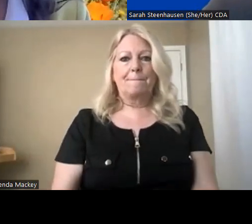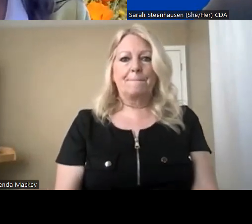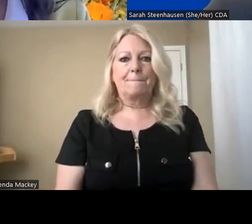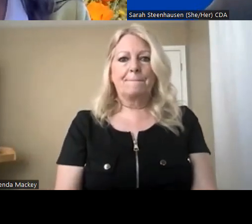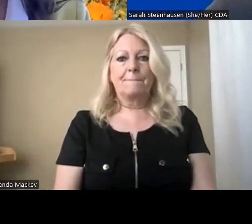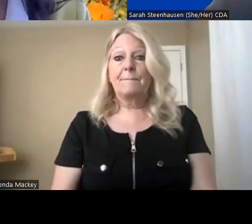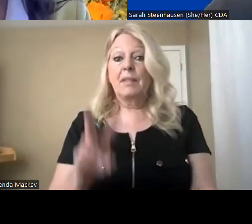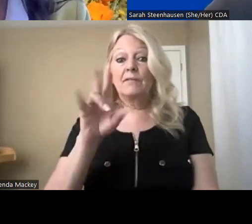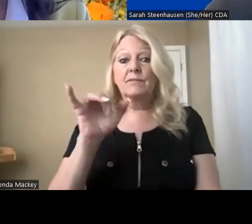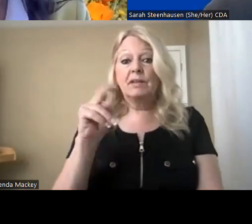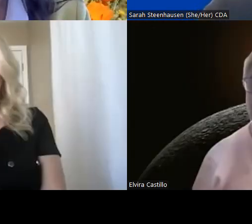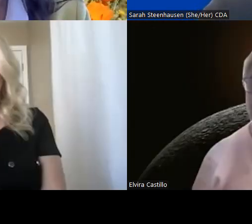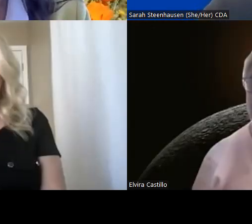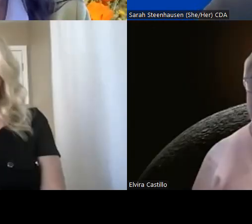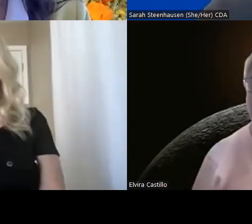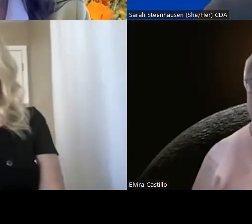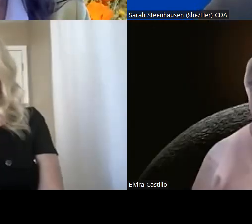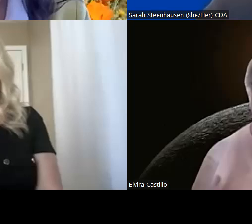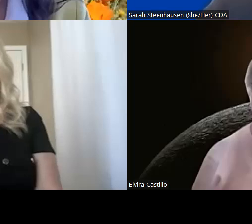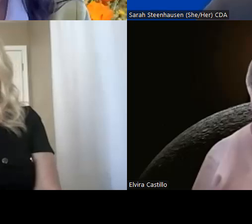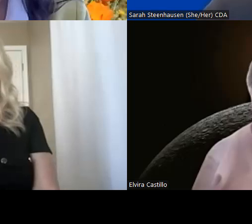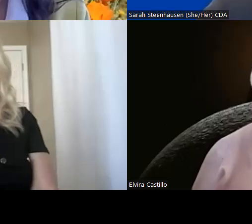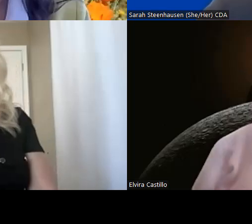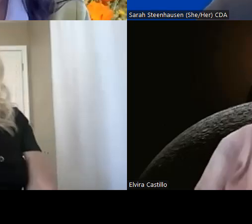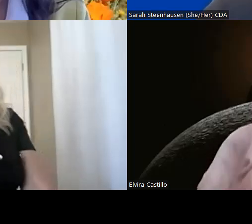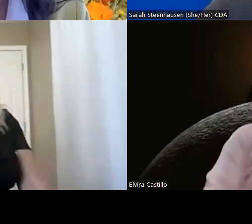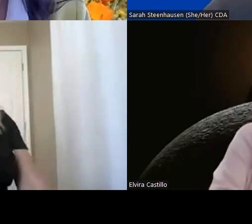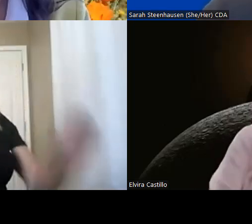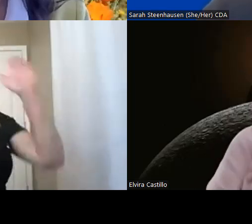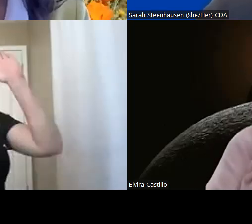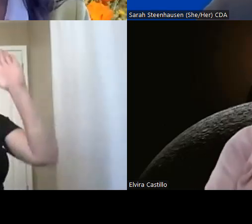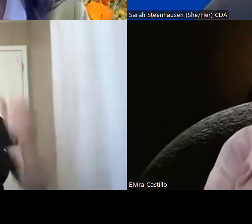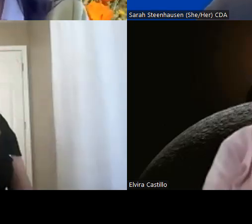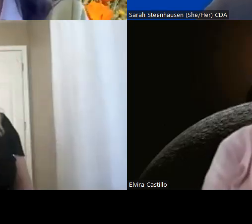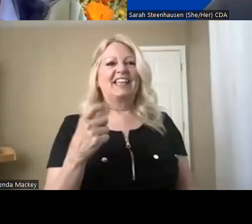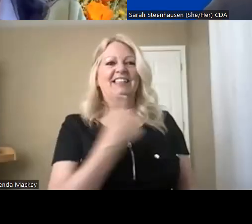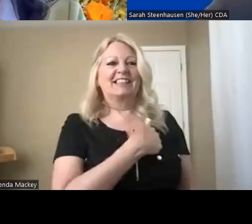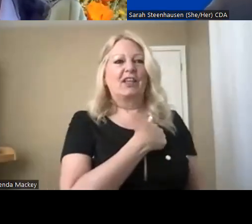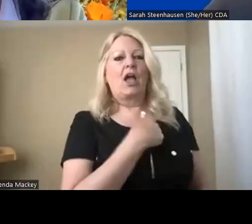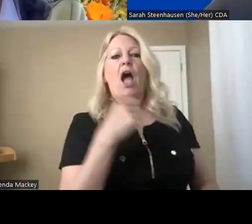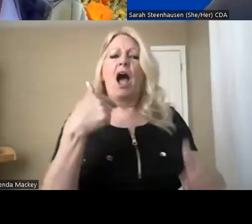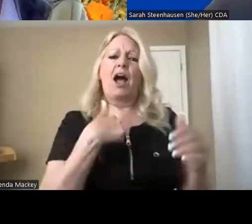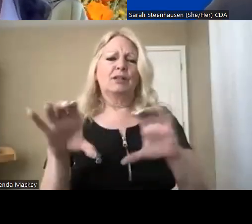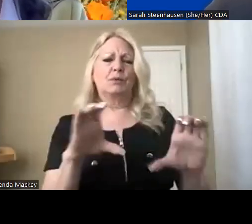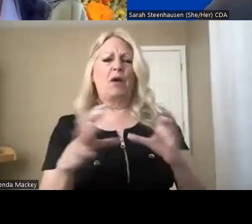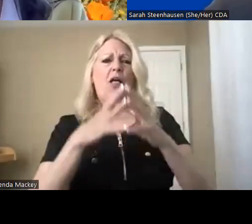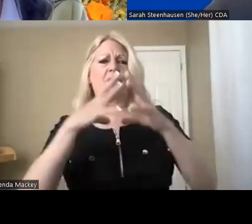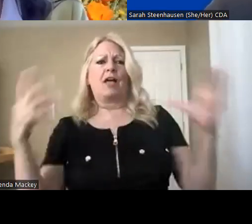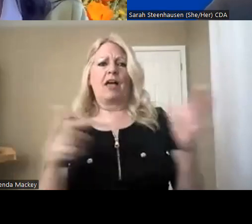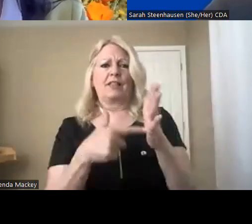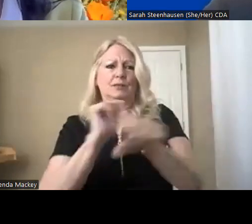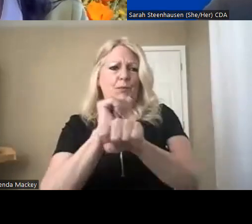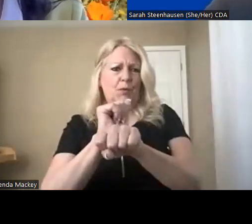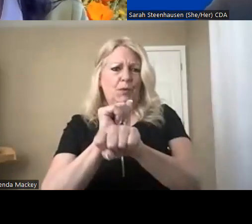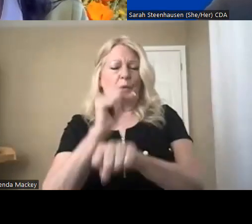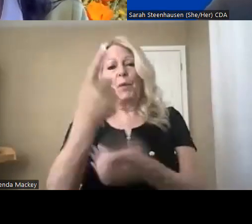Vincent? Me again. Sorry. I do a lot of this kind of work. And one of the things